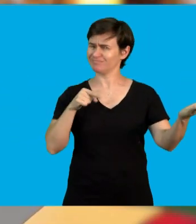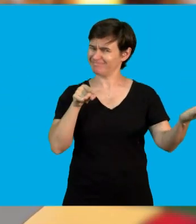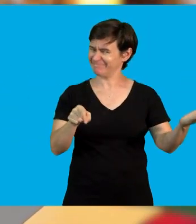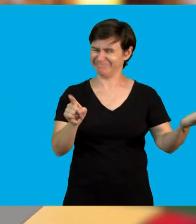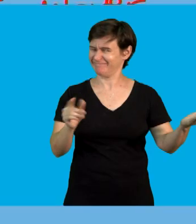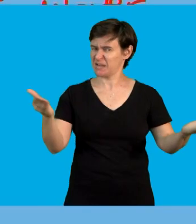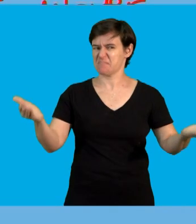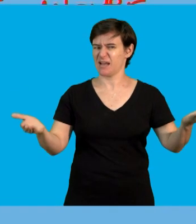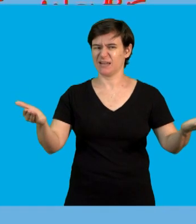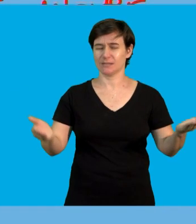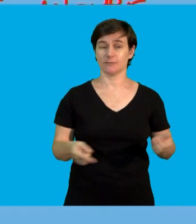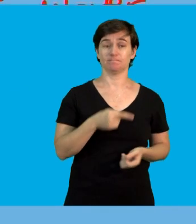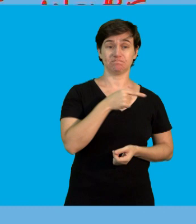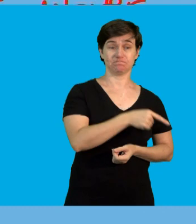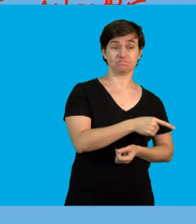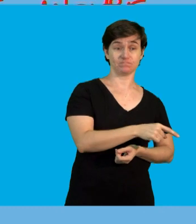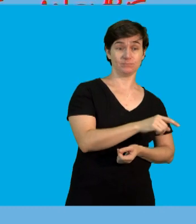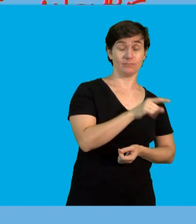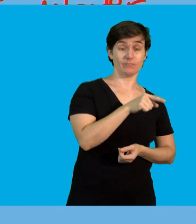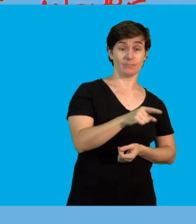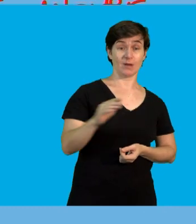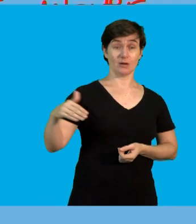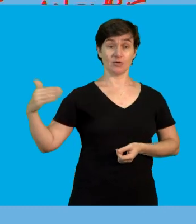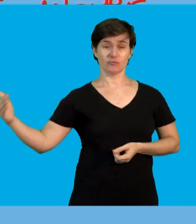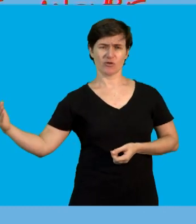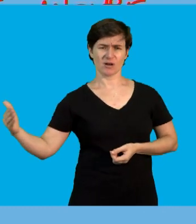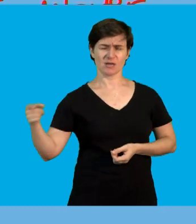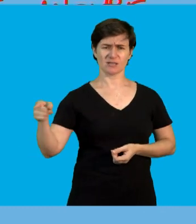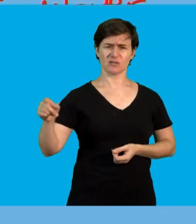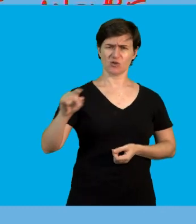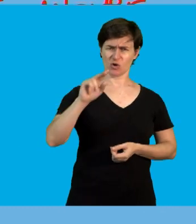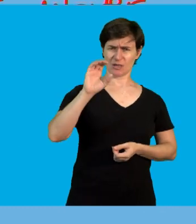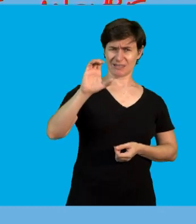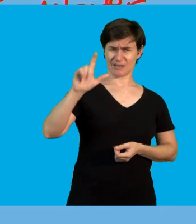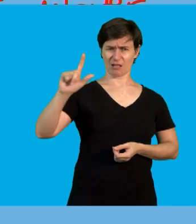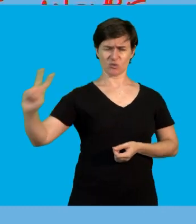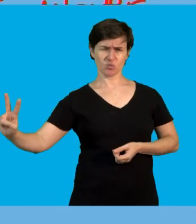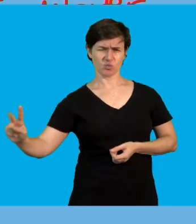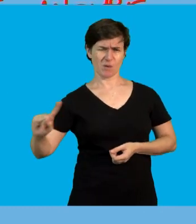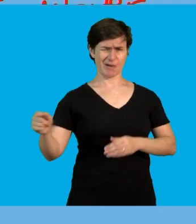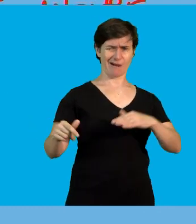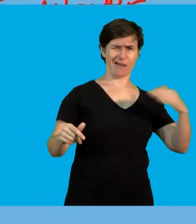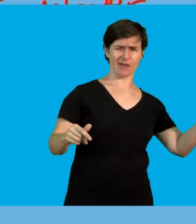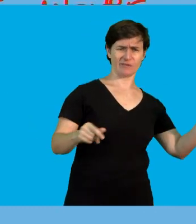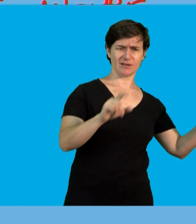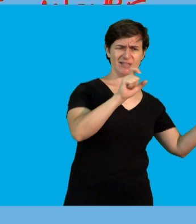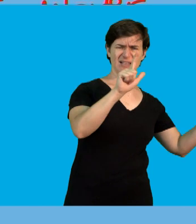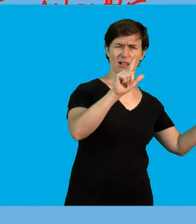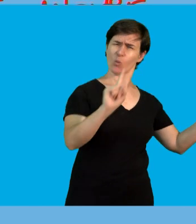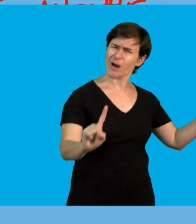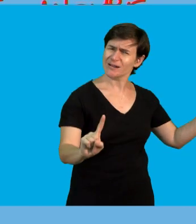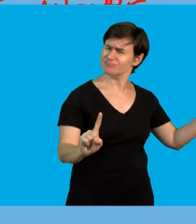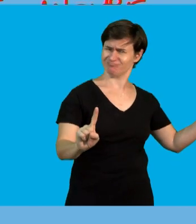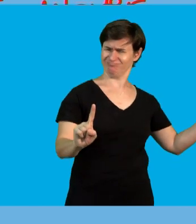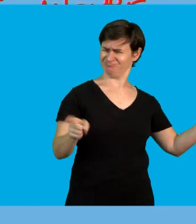How do we see? Starting from there. Cl. On the right-hand side, there's 2 of them. We have 2 chlorines. However, on the left-hand side,